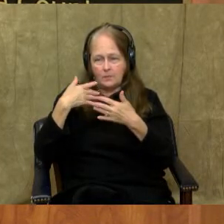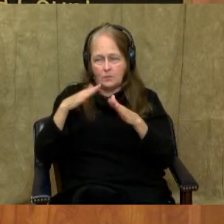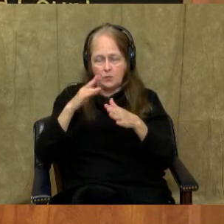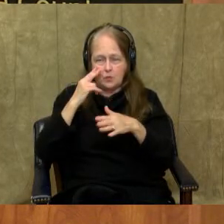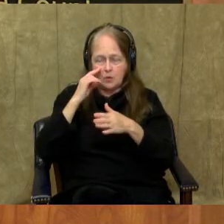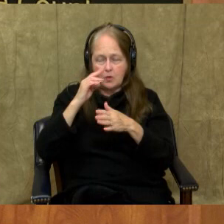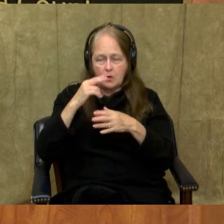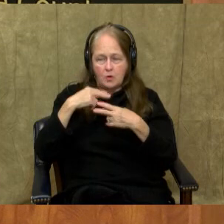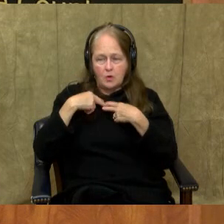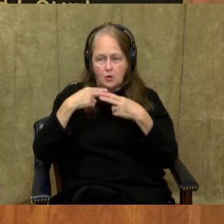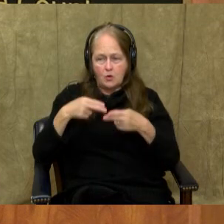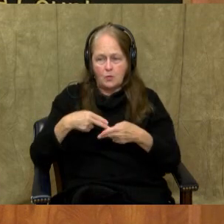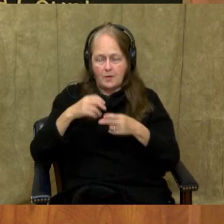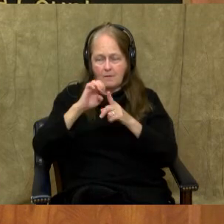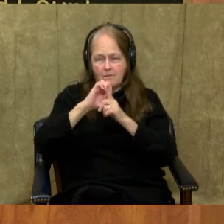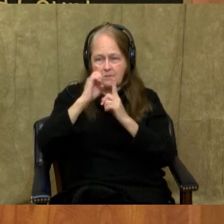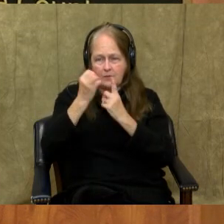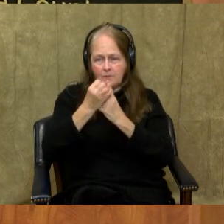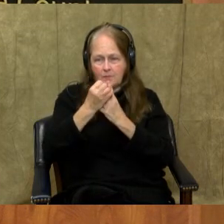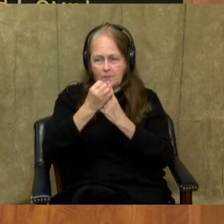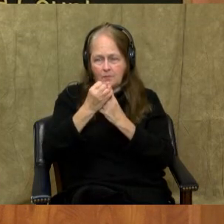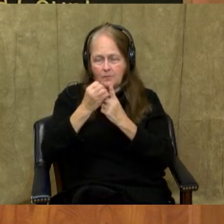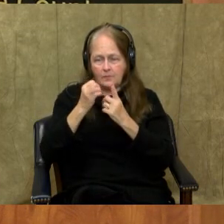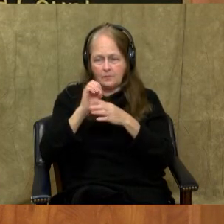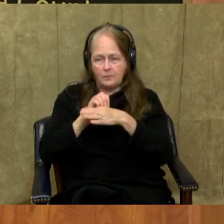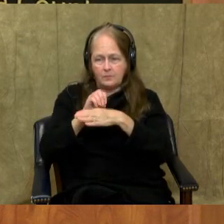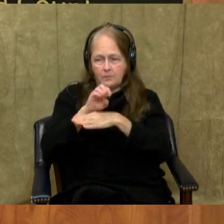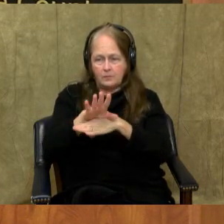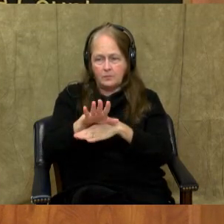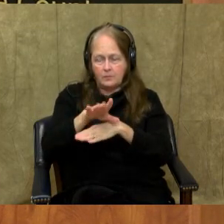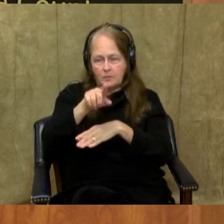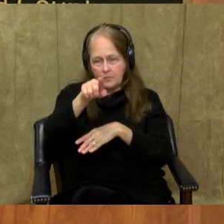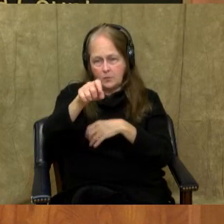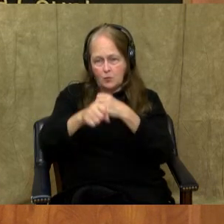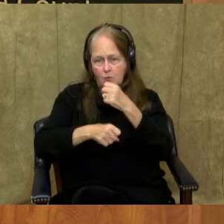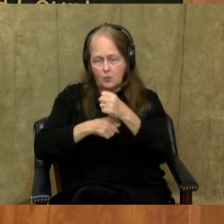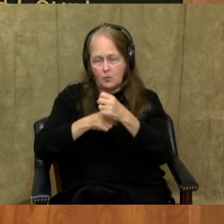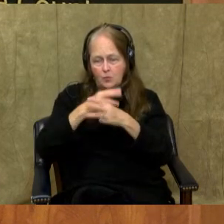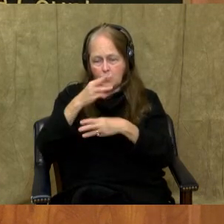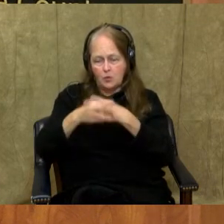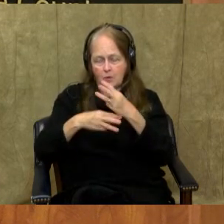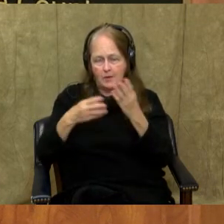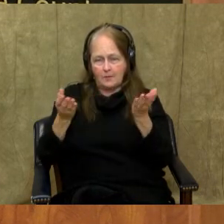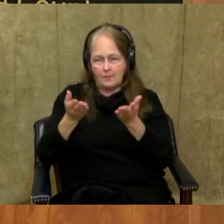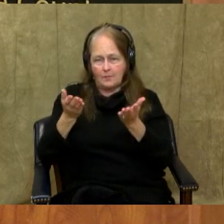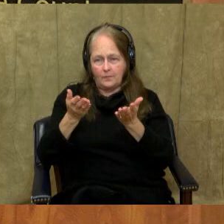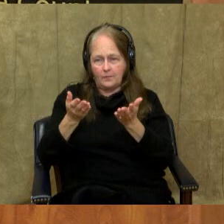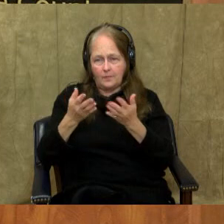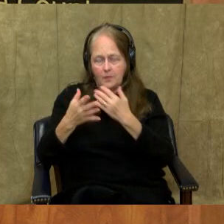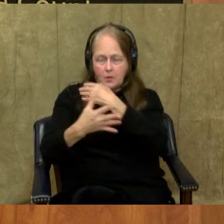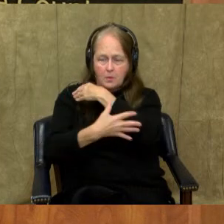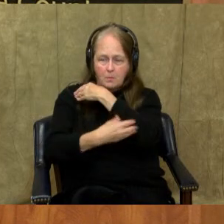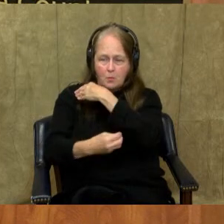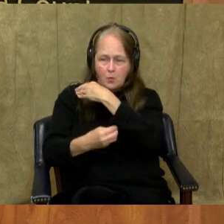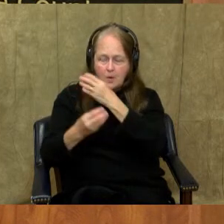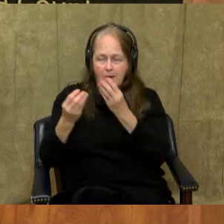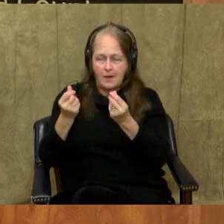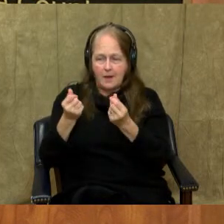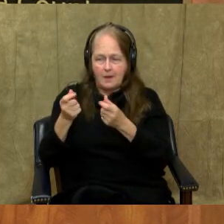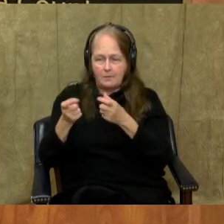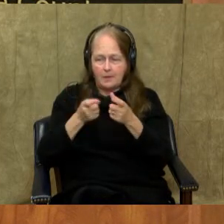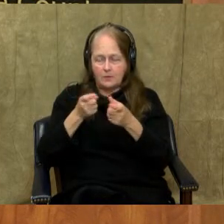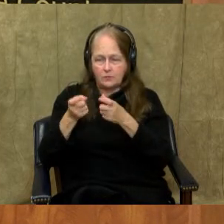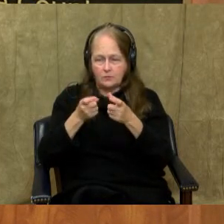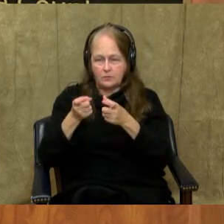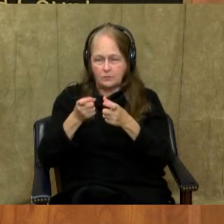look at human-environmental interaction, how humans have impacted their world here. And impacts of poor land management. If you